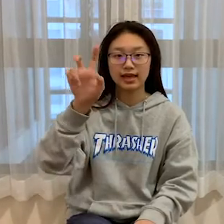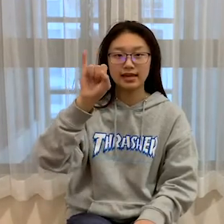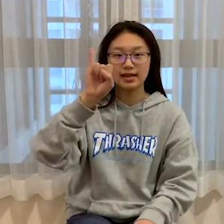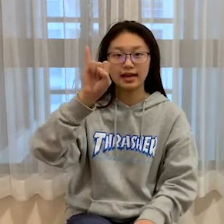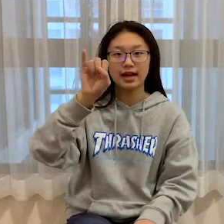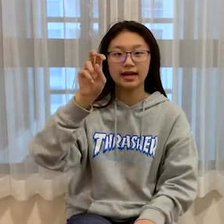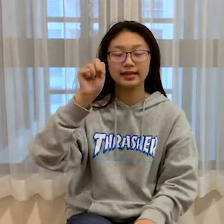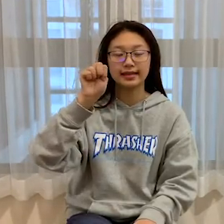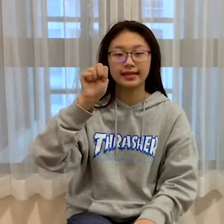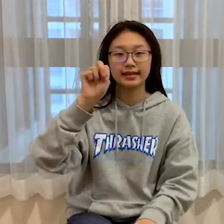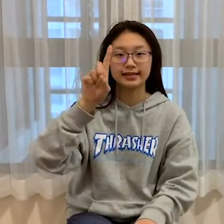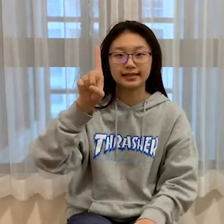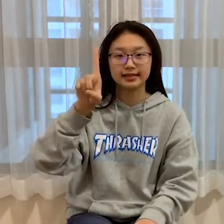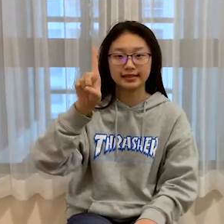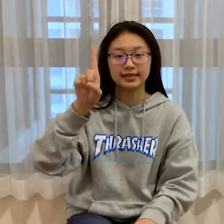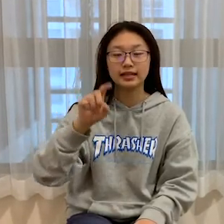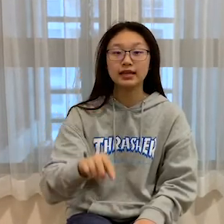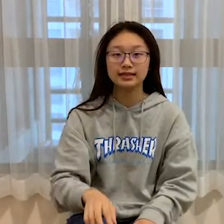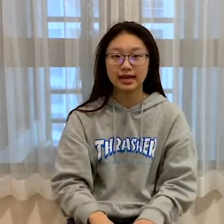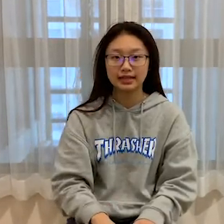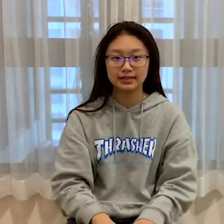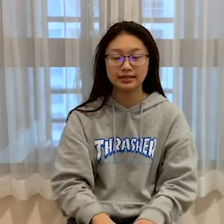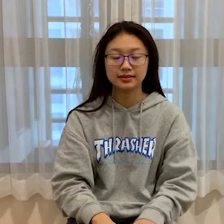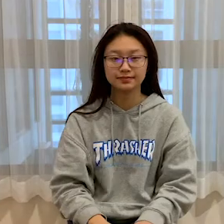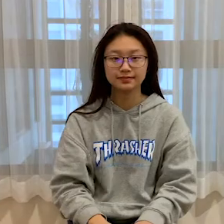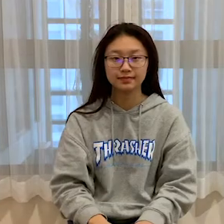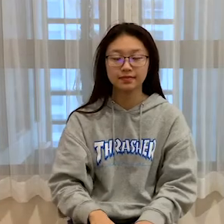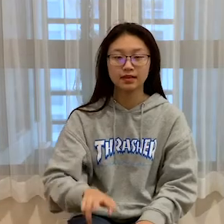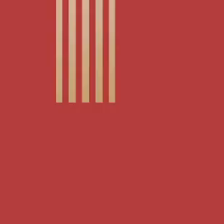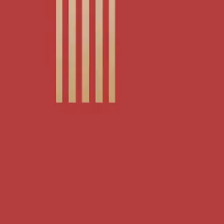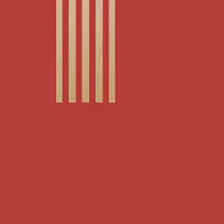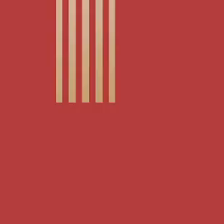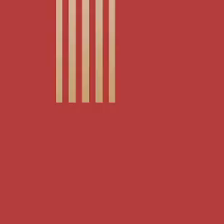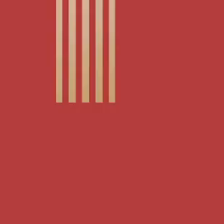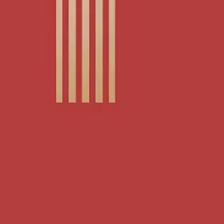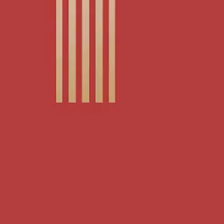be likely to do something. Shen bian means be apt to change.